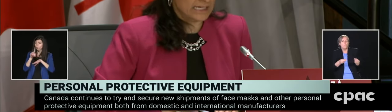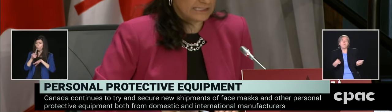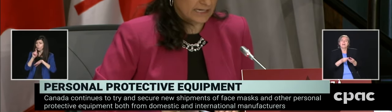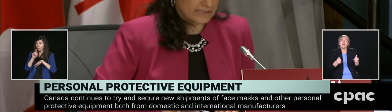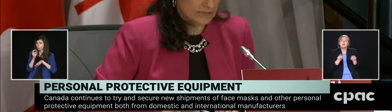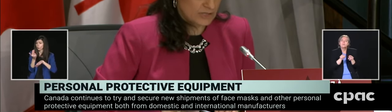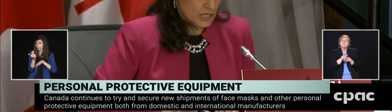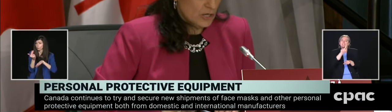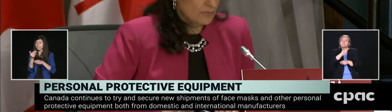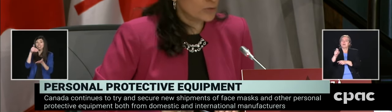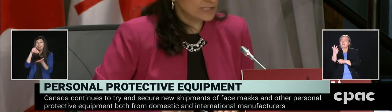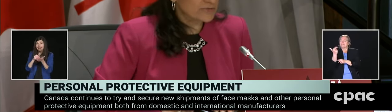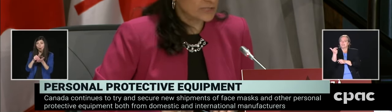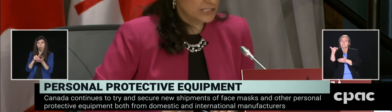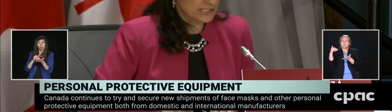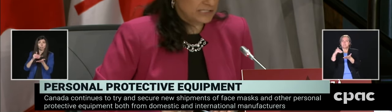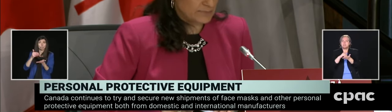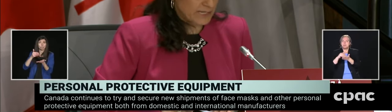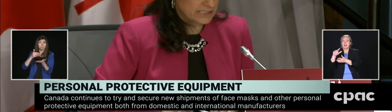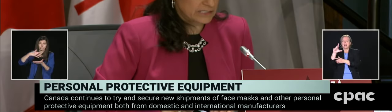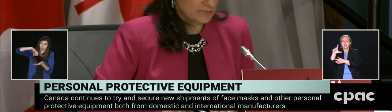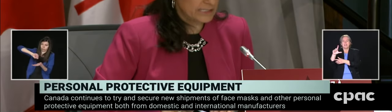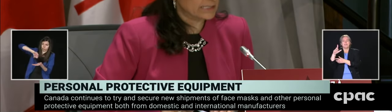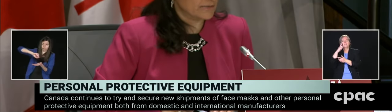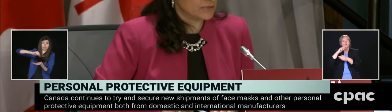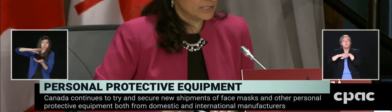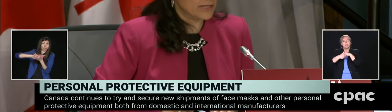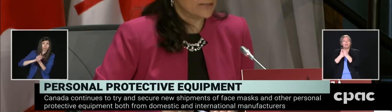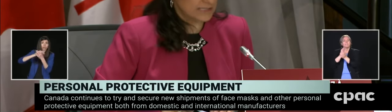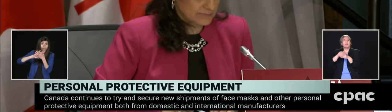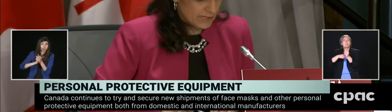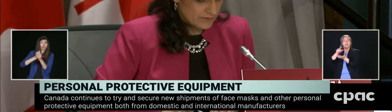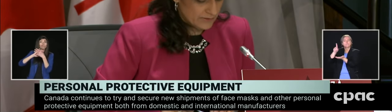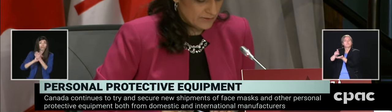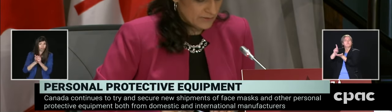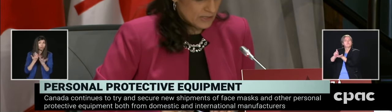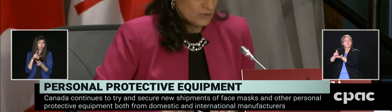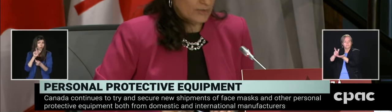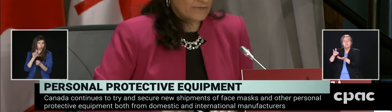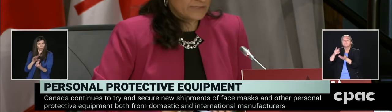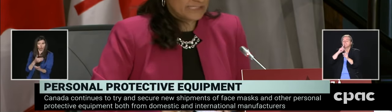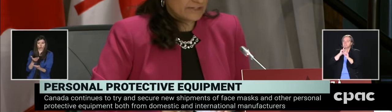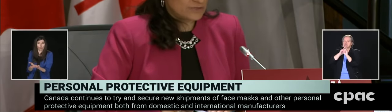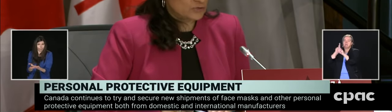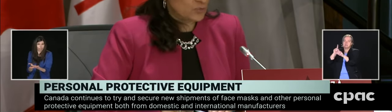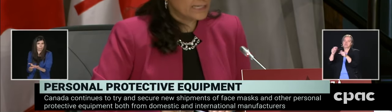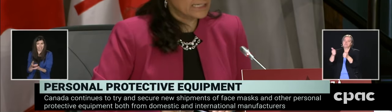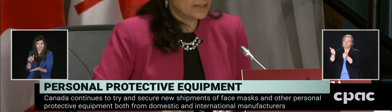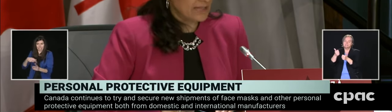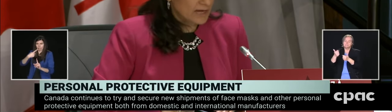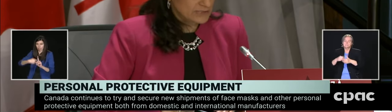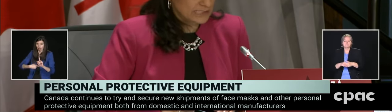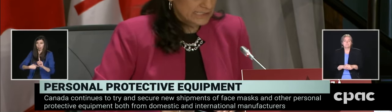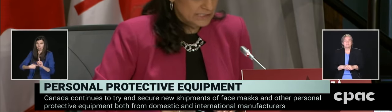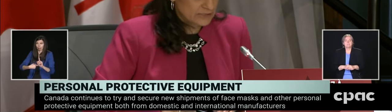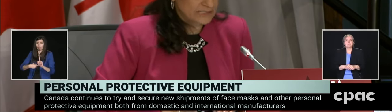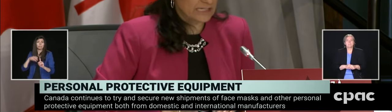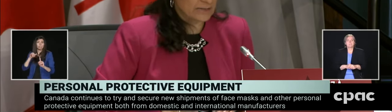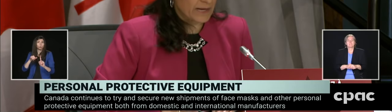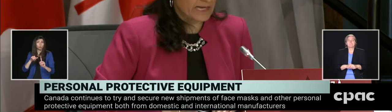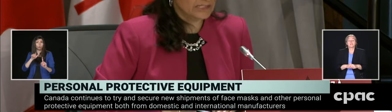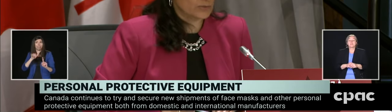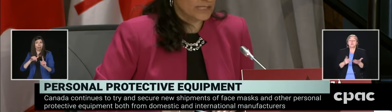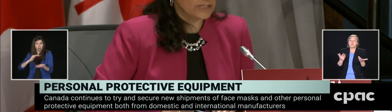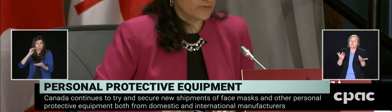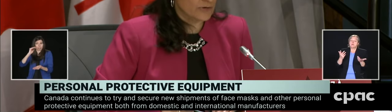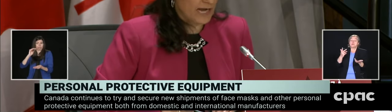hand sanitizer, most of which is expected to be delivered this month. We have received 20,000 liters in